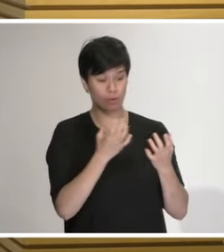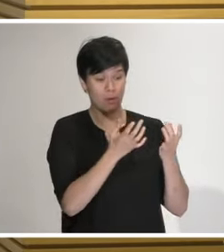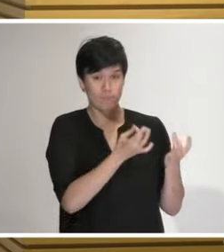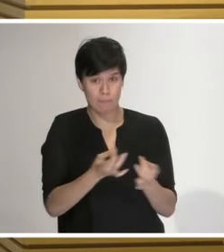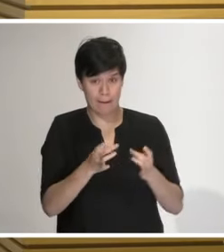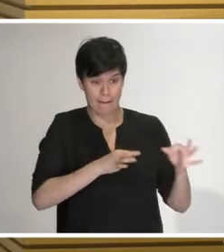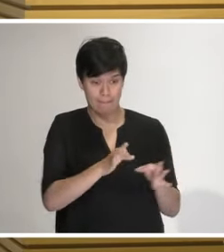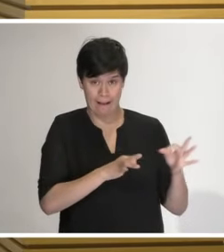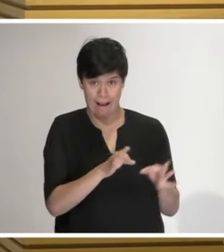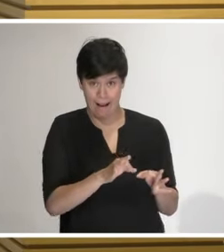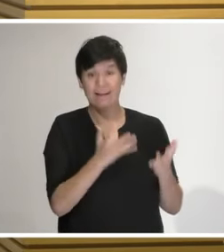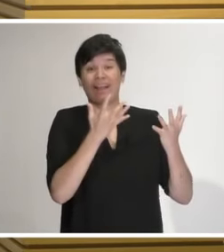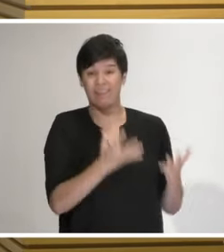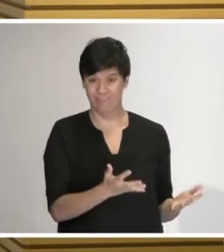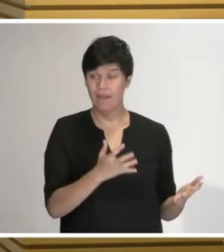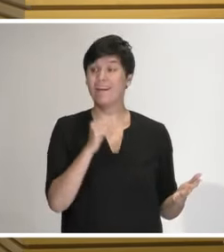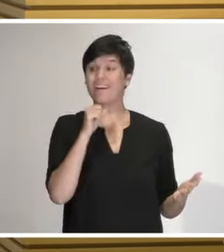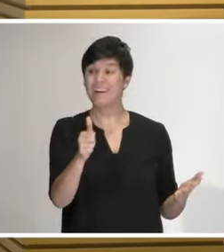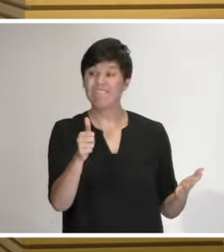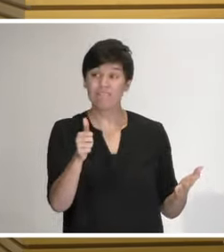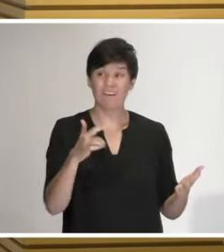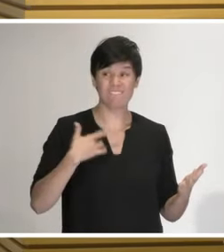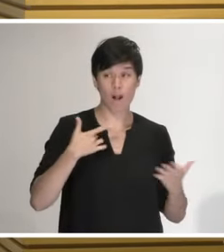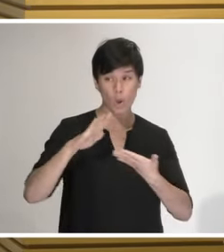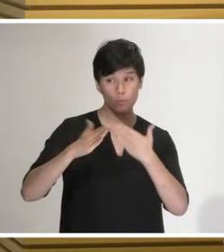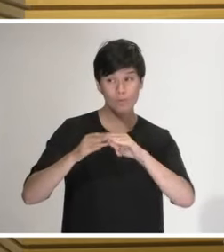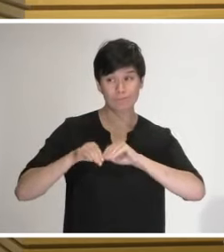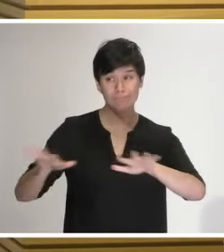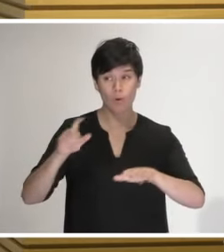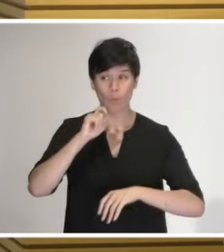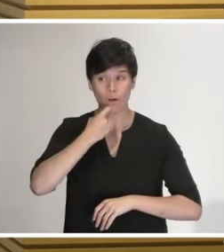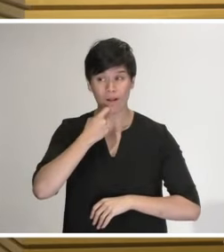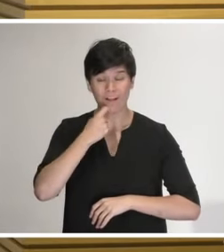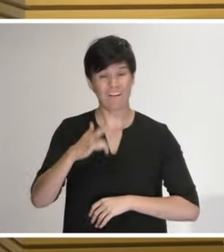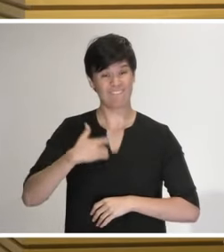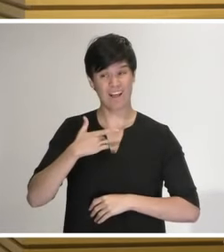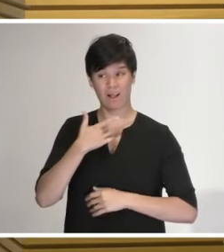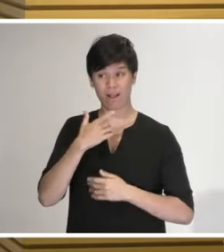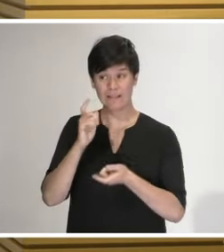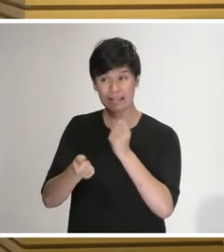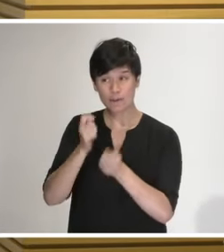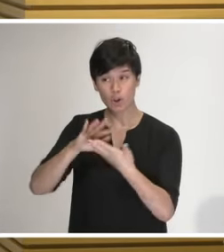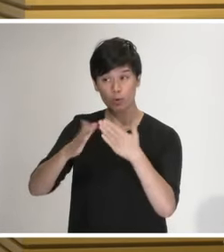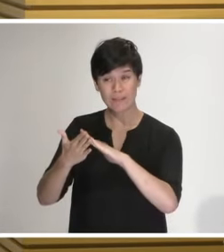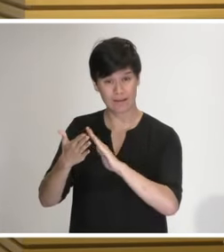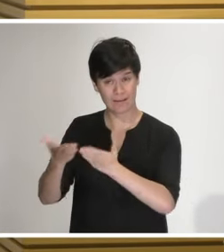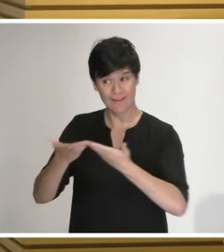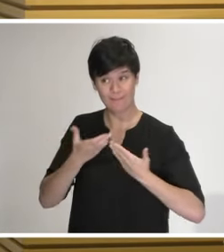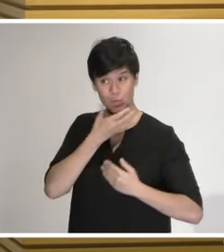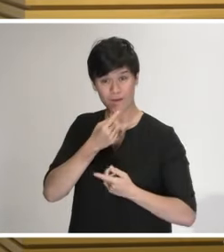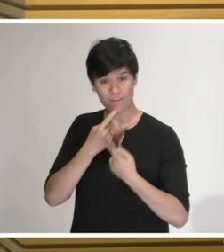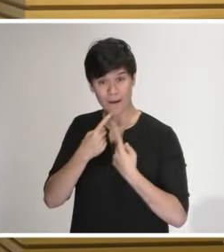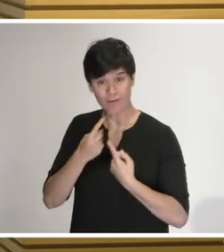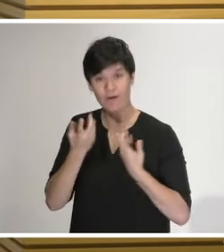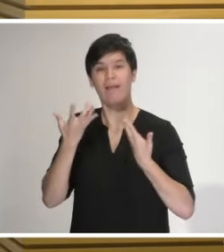community-based serology survey, if that looks like it's going to provide us with useful information. Perhaps two more questions, please. What day are we